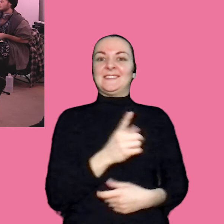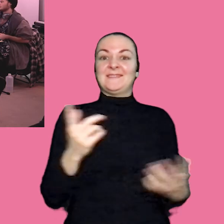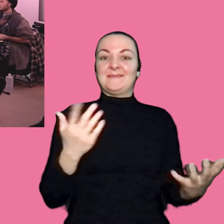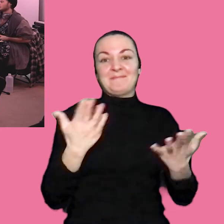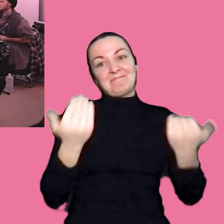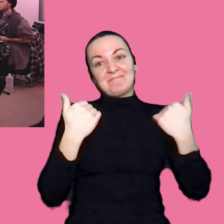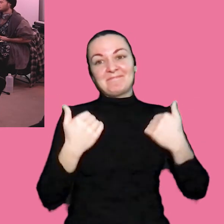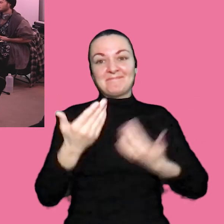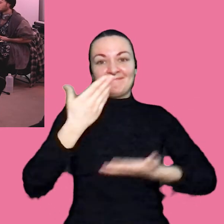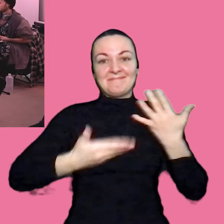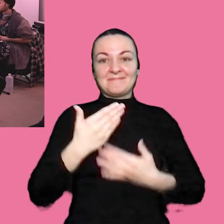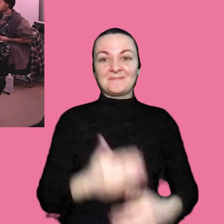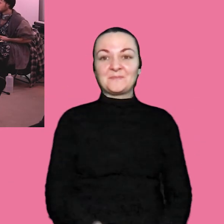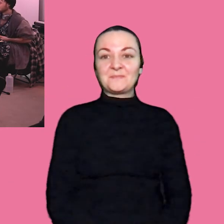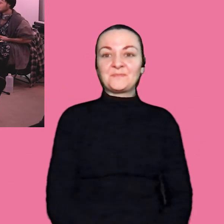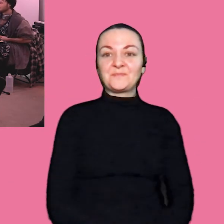free to jump in.